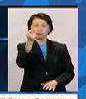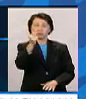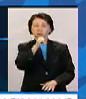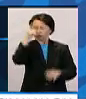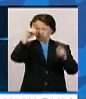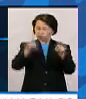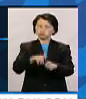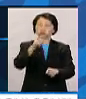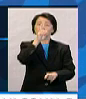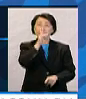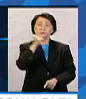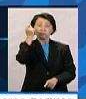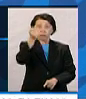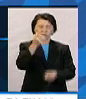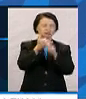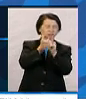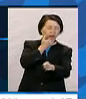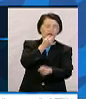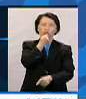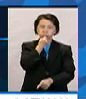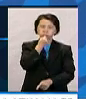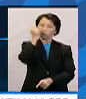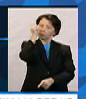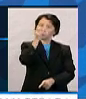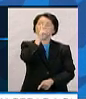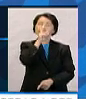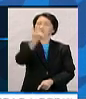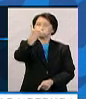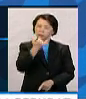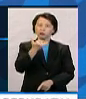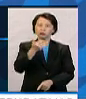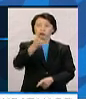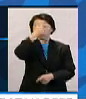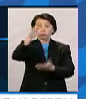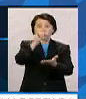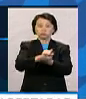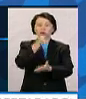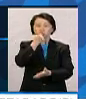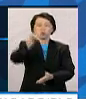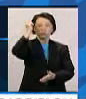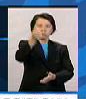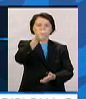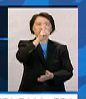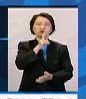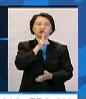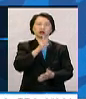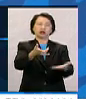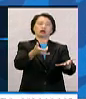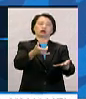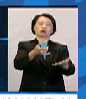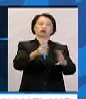all with this red card. It was wrong, and that because of that, it affects